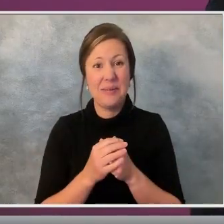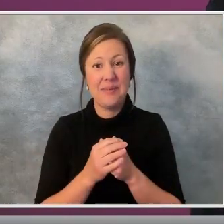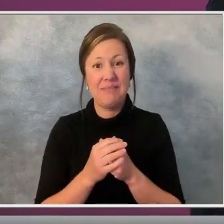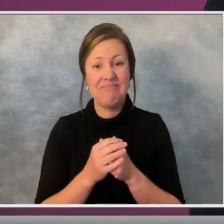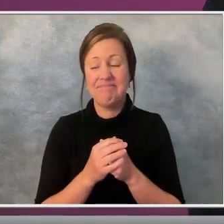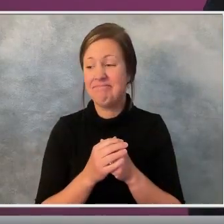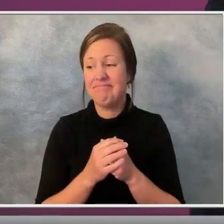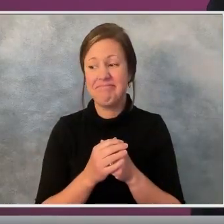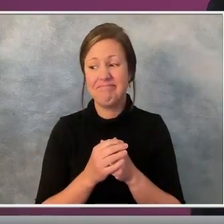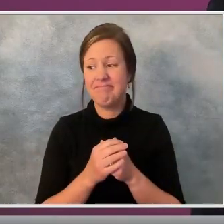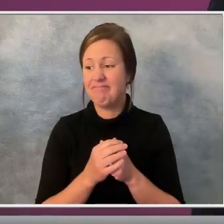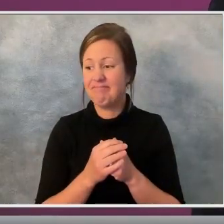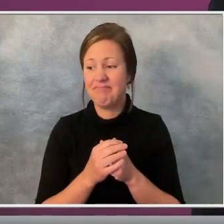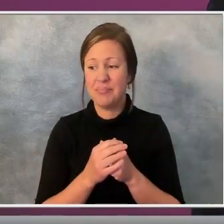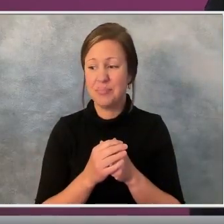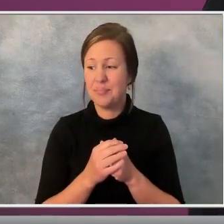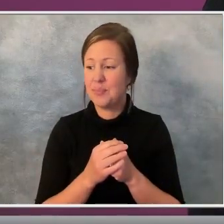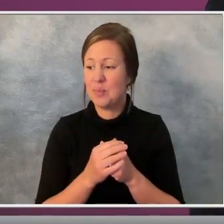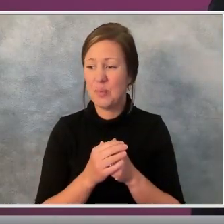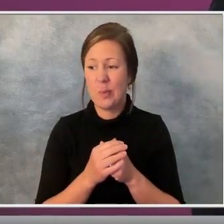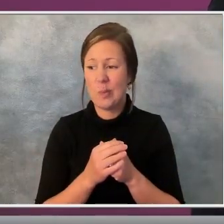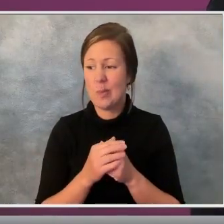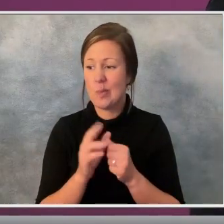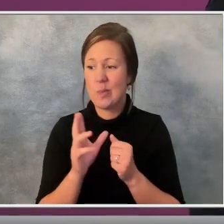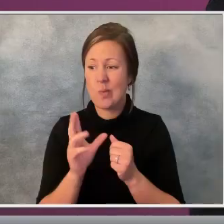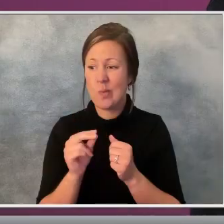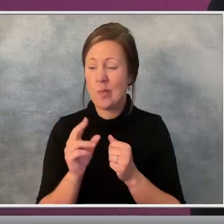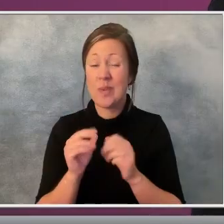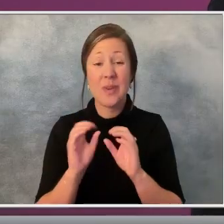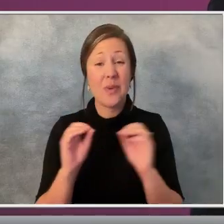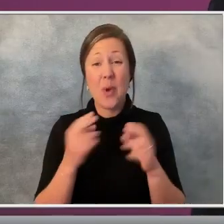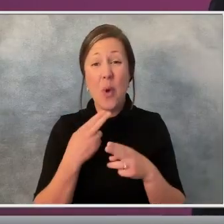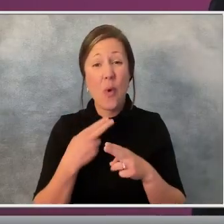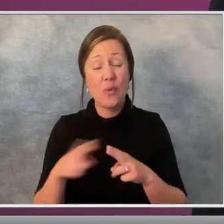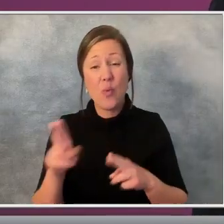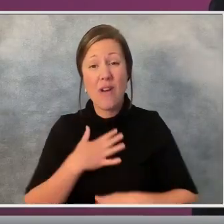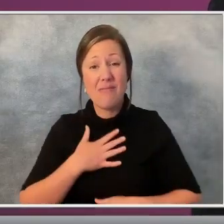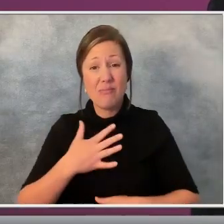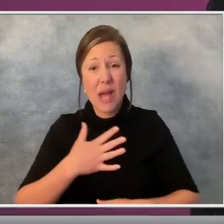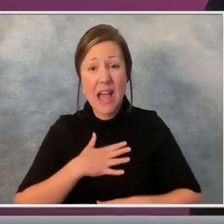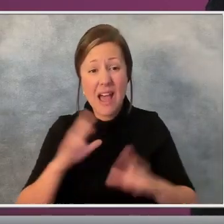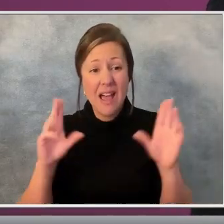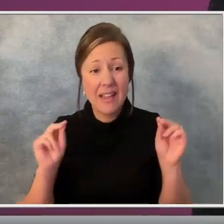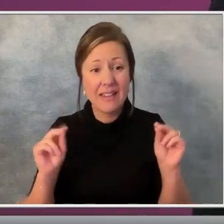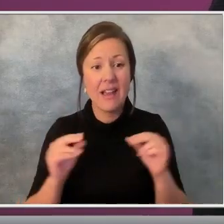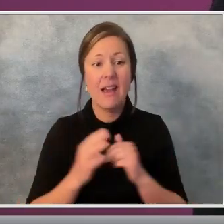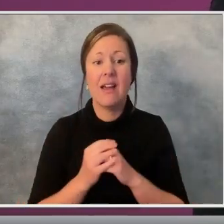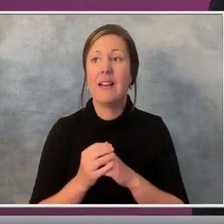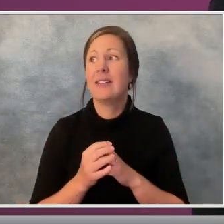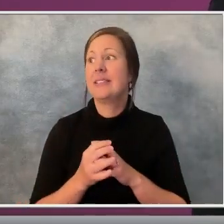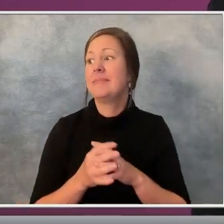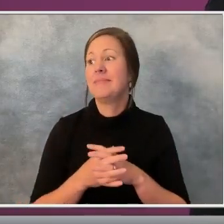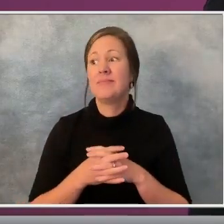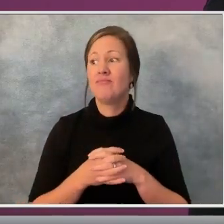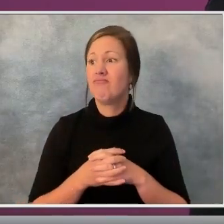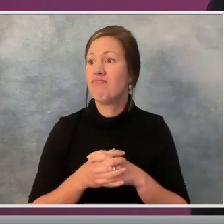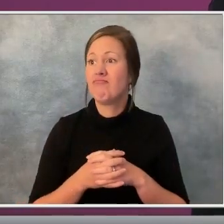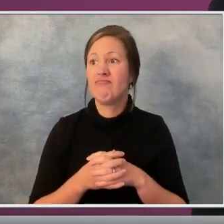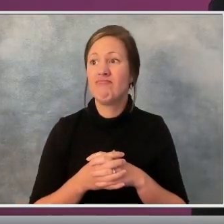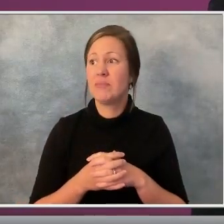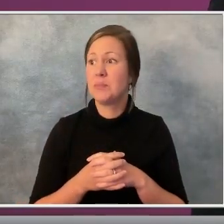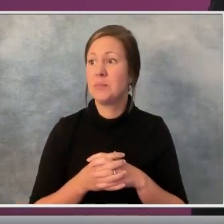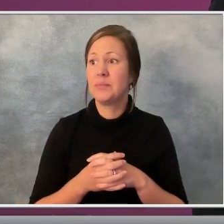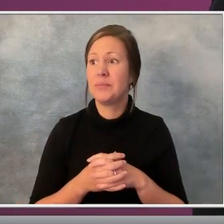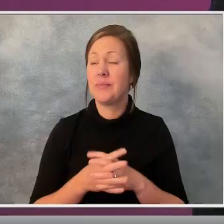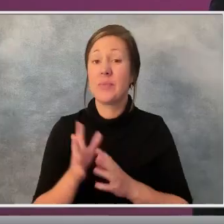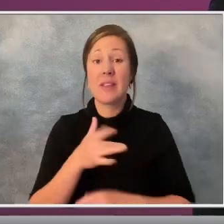didn't have any shortage of breath, or I didn't feel like I couldn't move